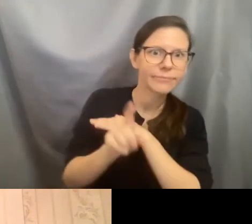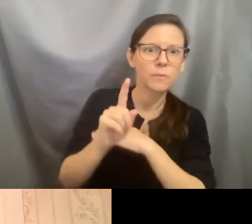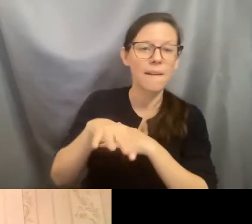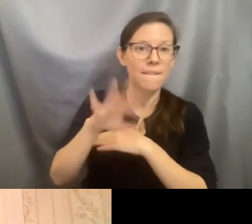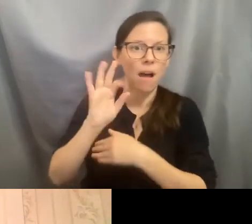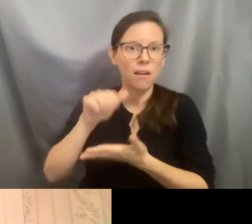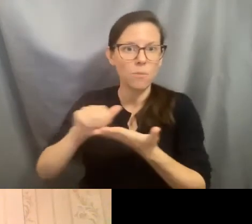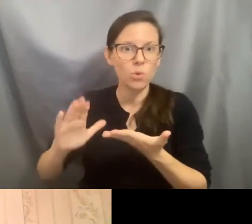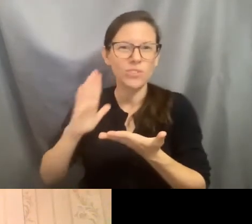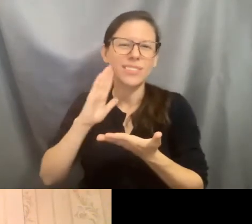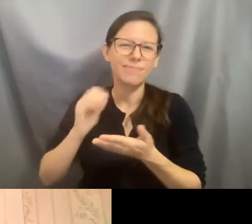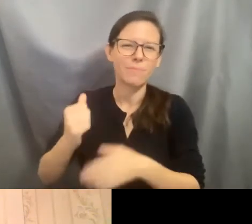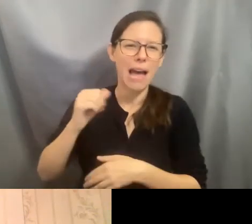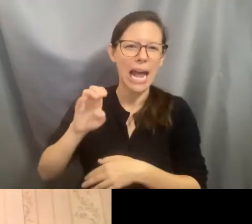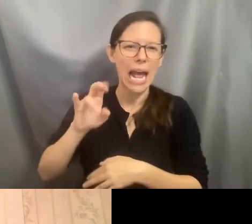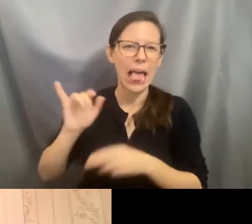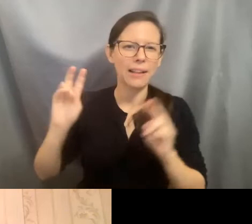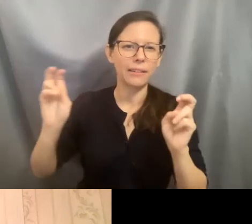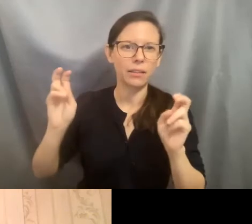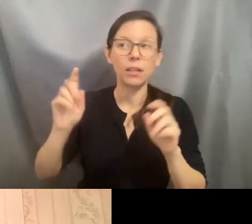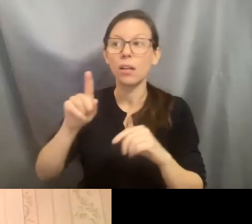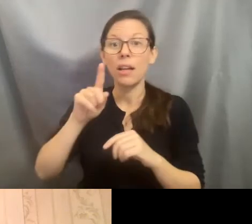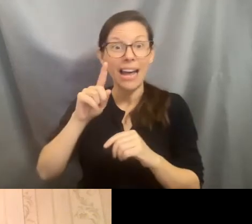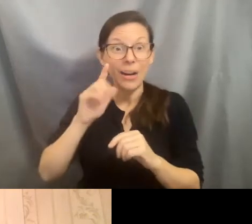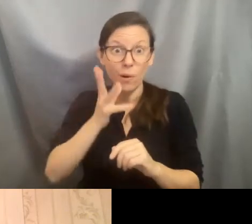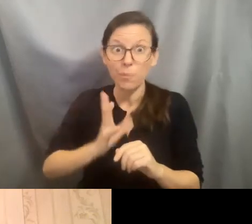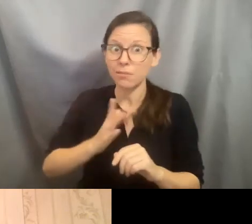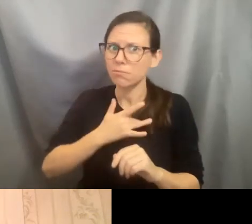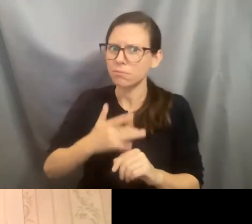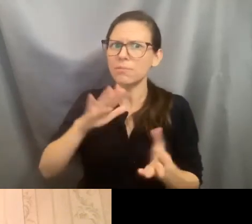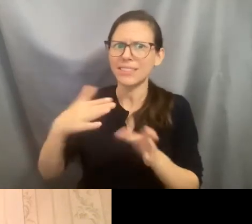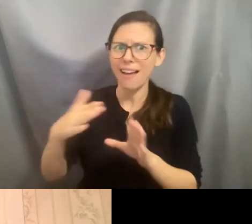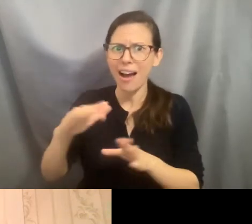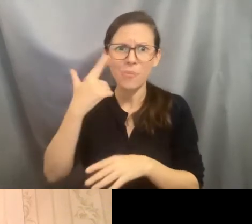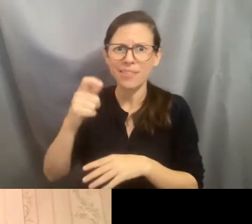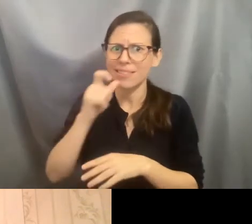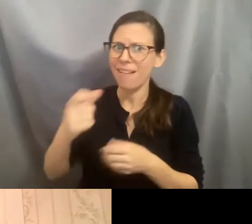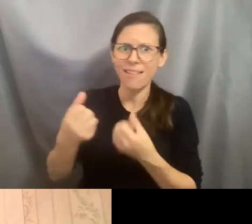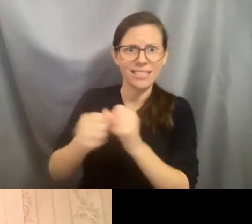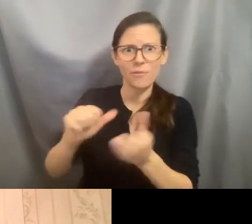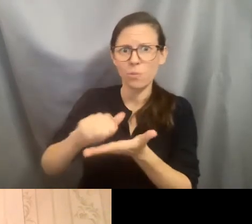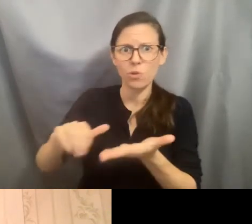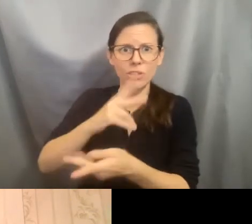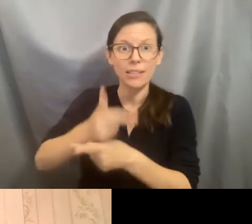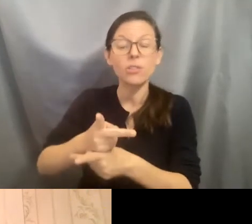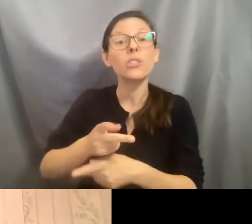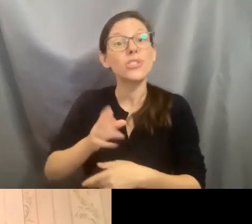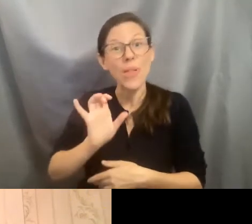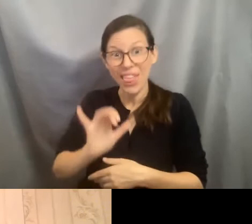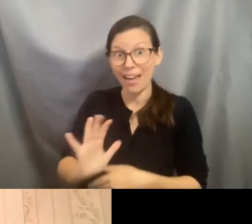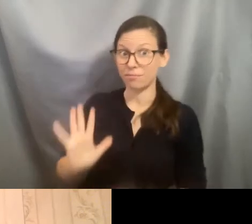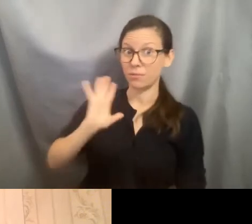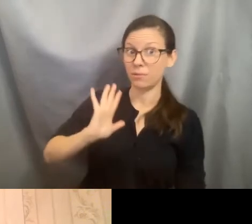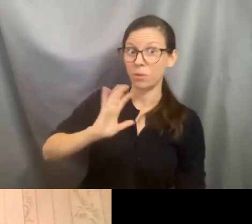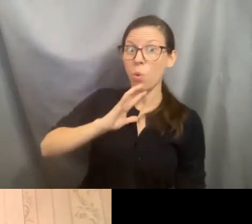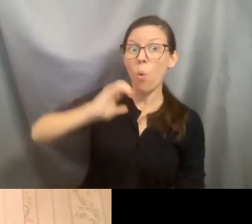safe abortion care. And I think having that generation speak to the issue is important as well. It